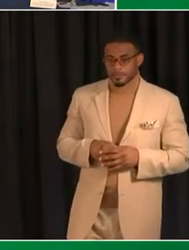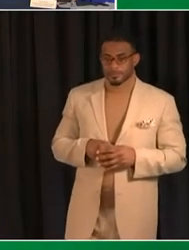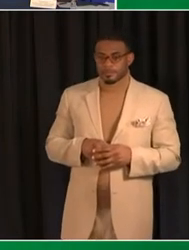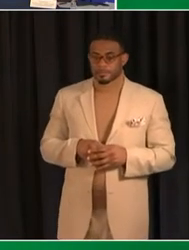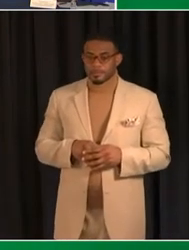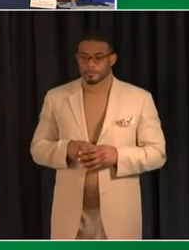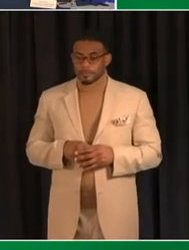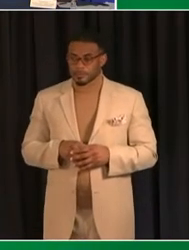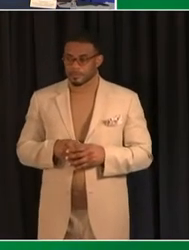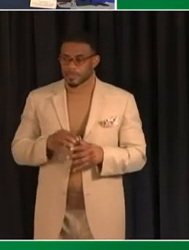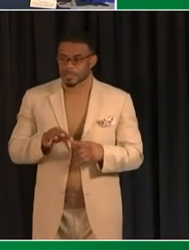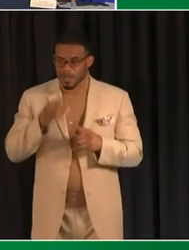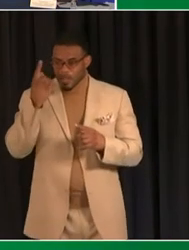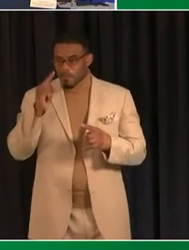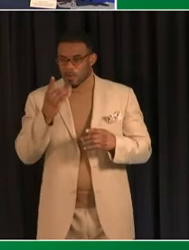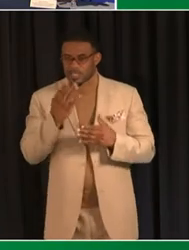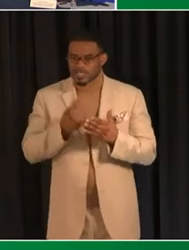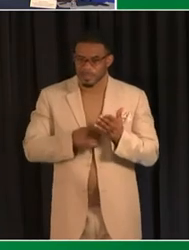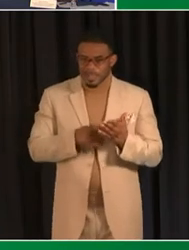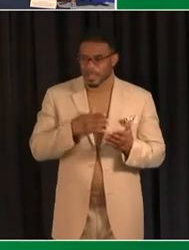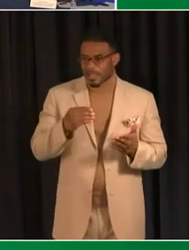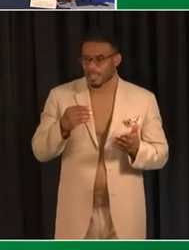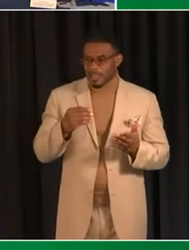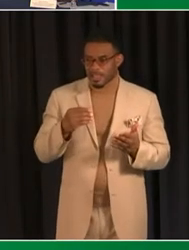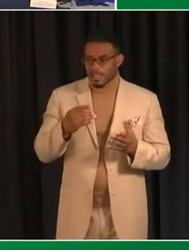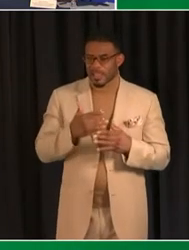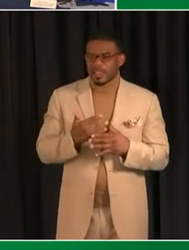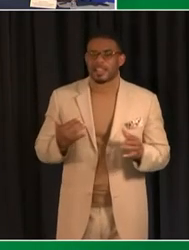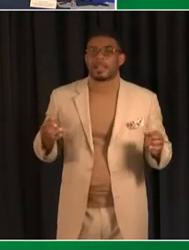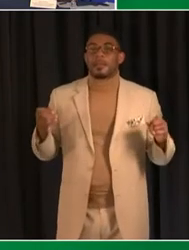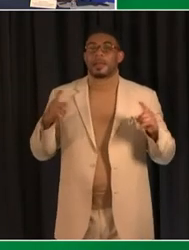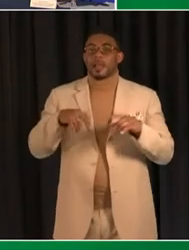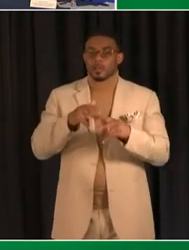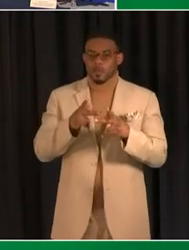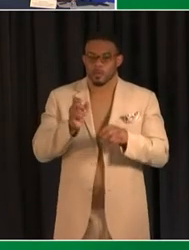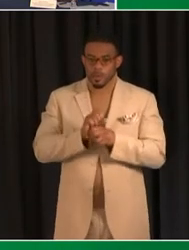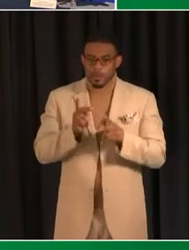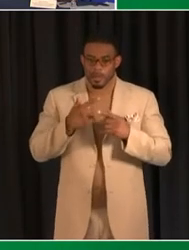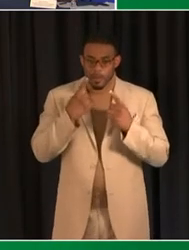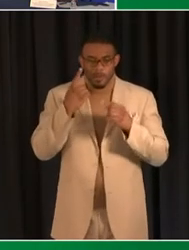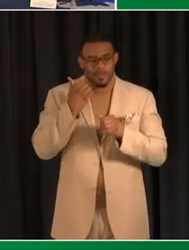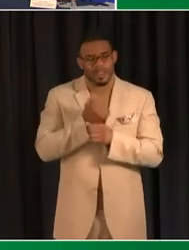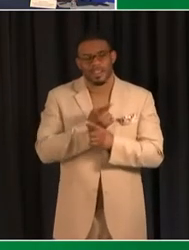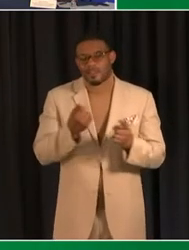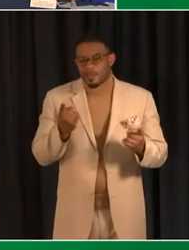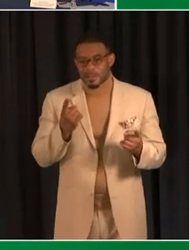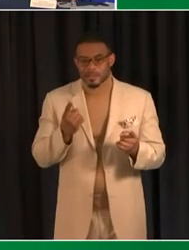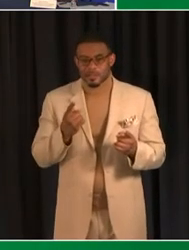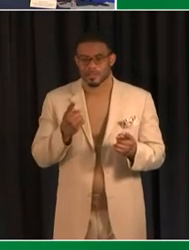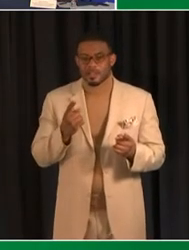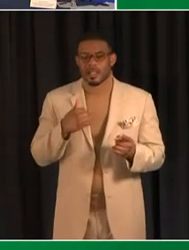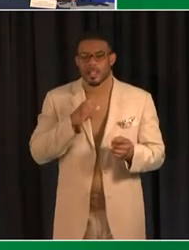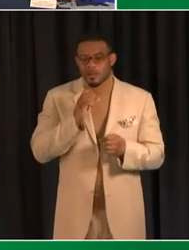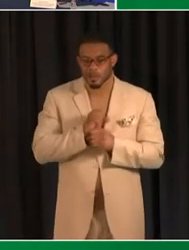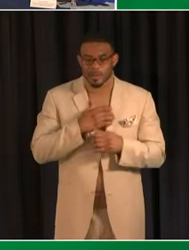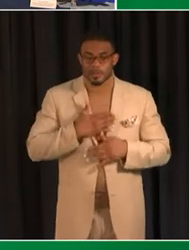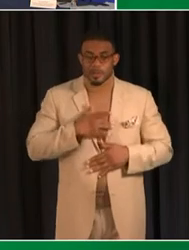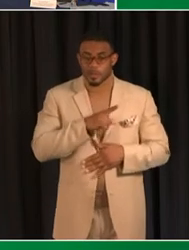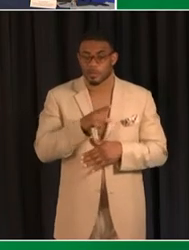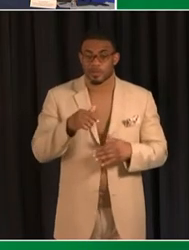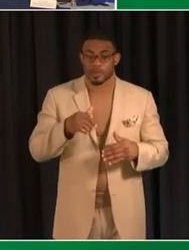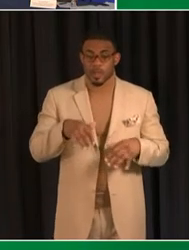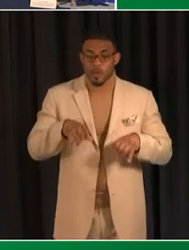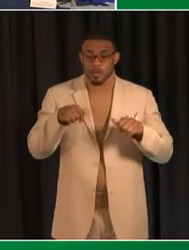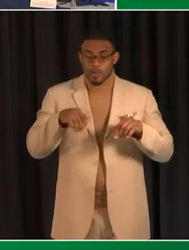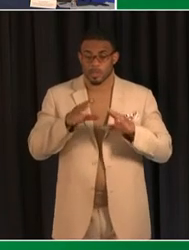move on to Monday for, fun times and get us back into the workplace that works for everybody. So I really